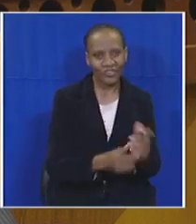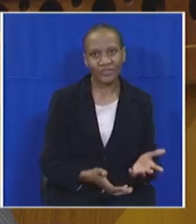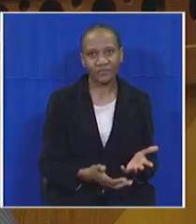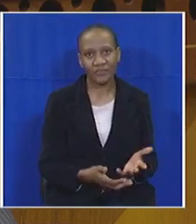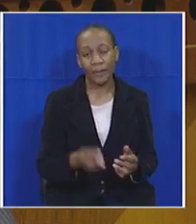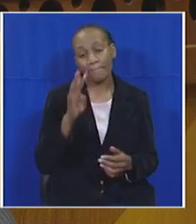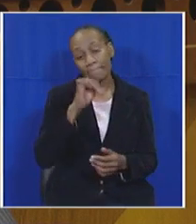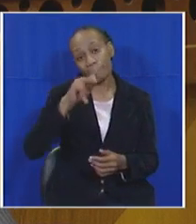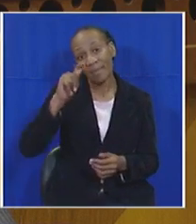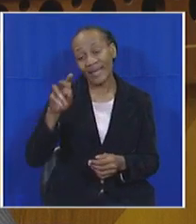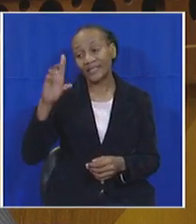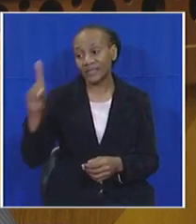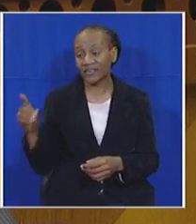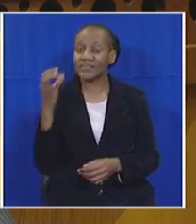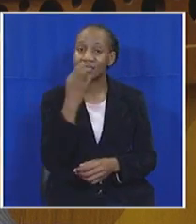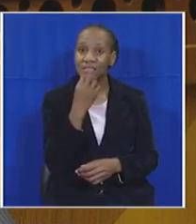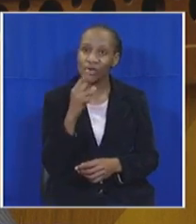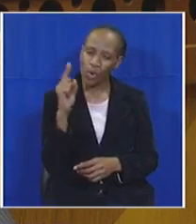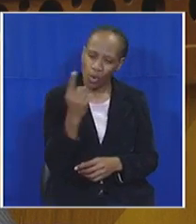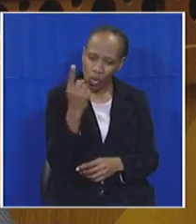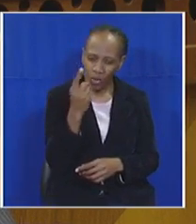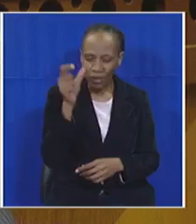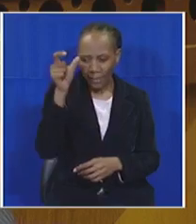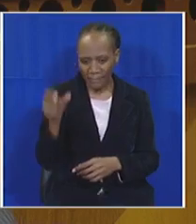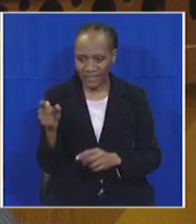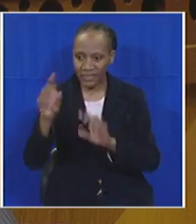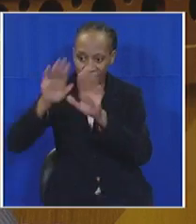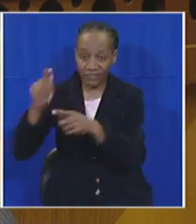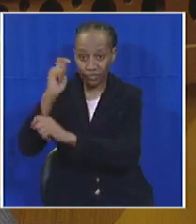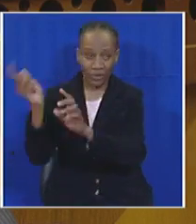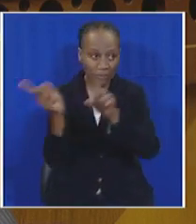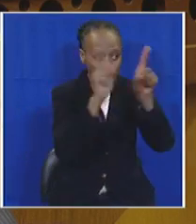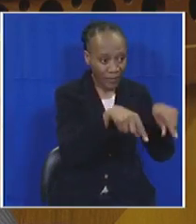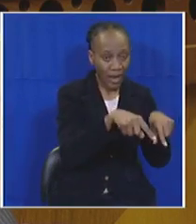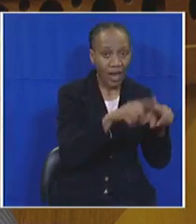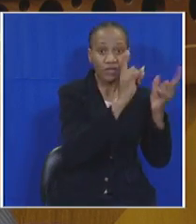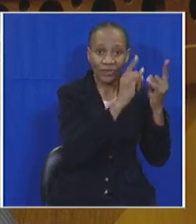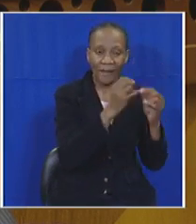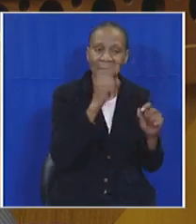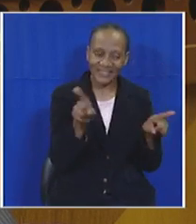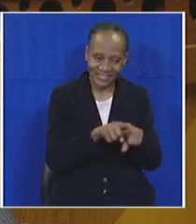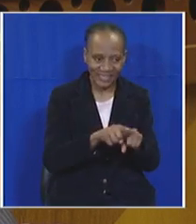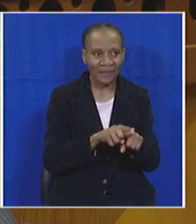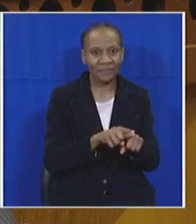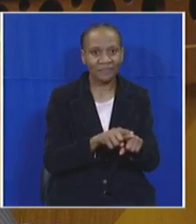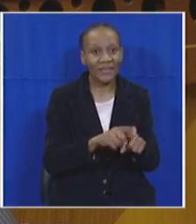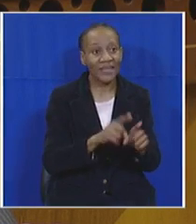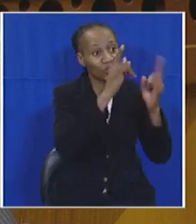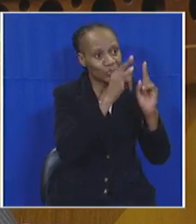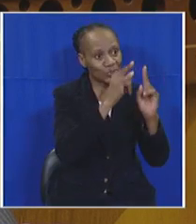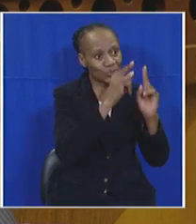Mike Davis, not only is the peasant coming to the city, but the city is coming to the